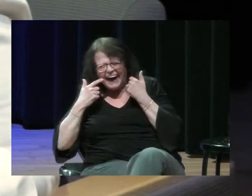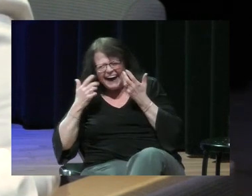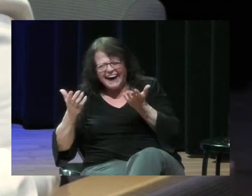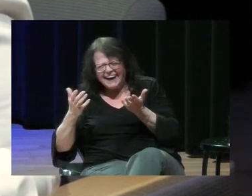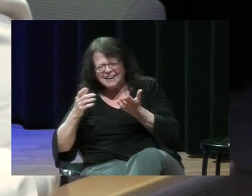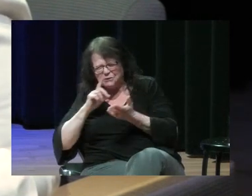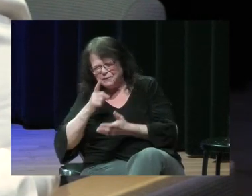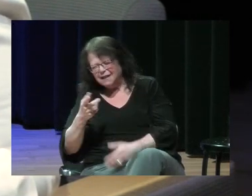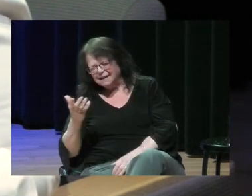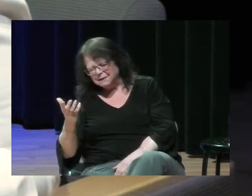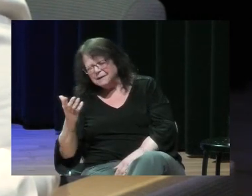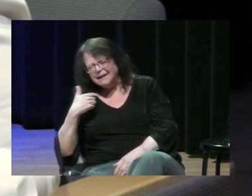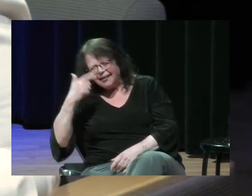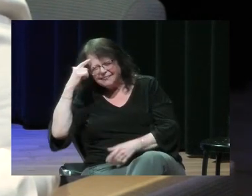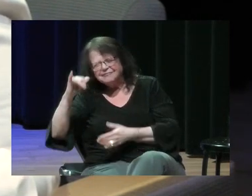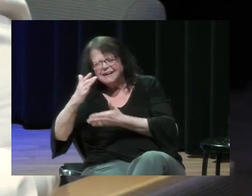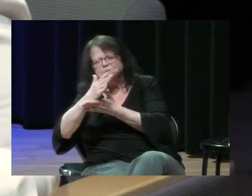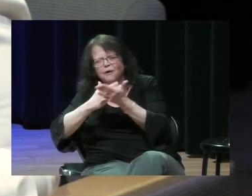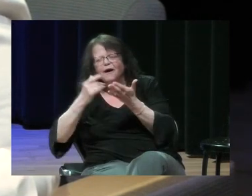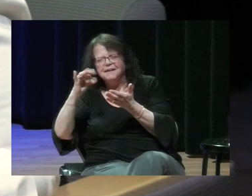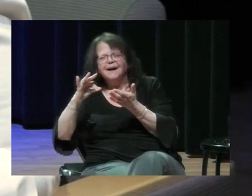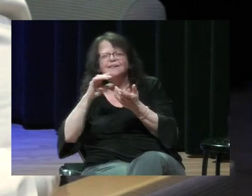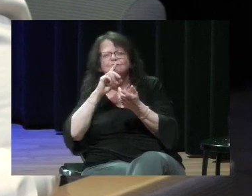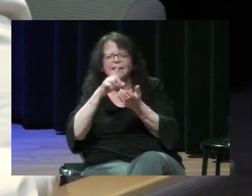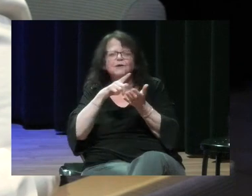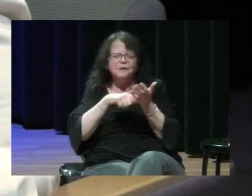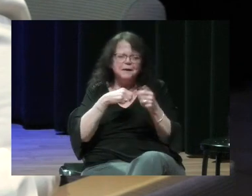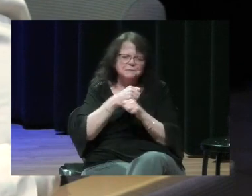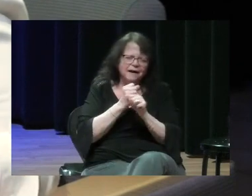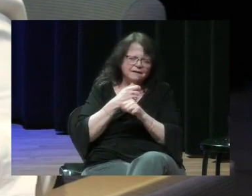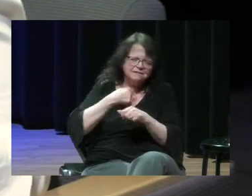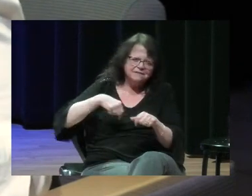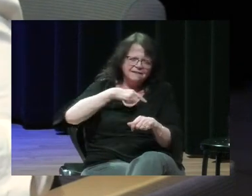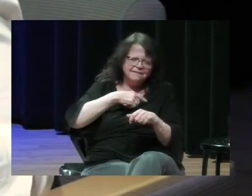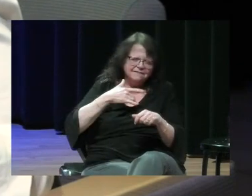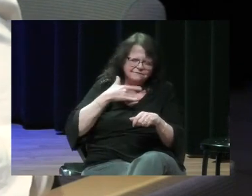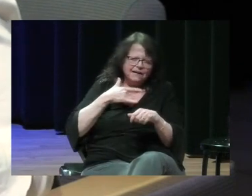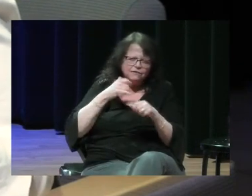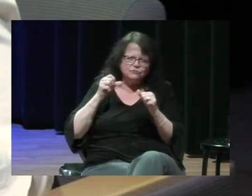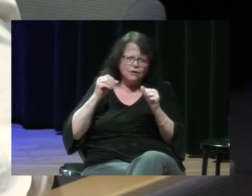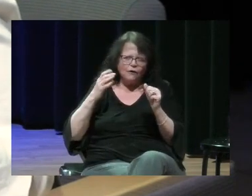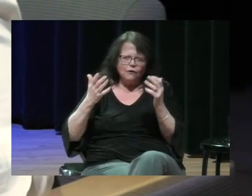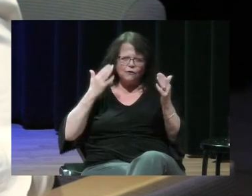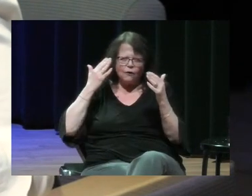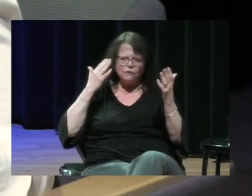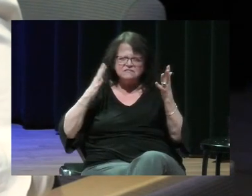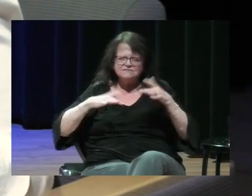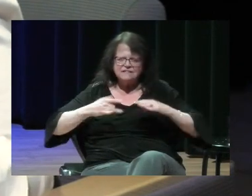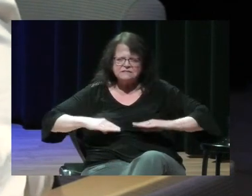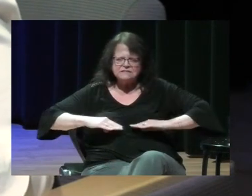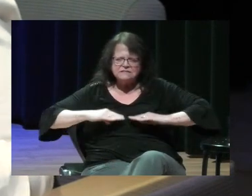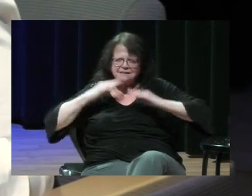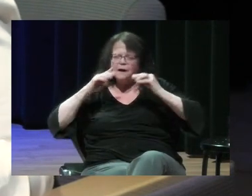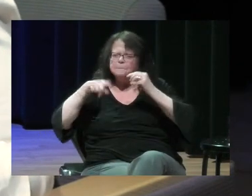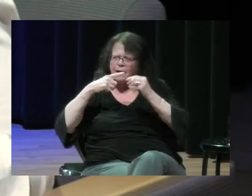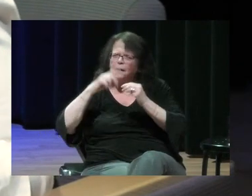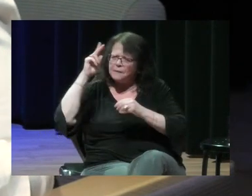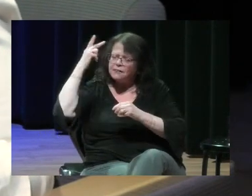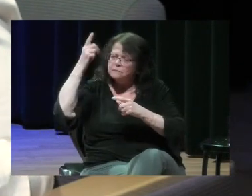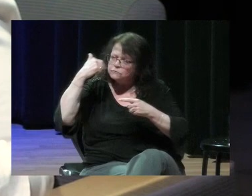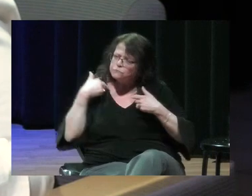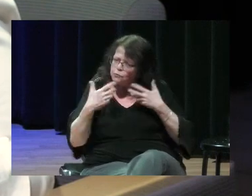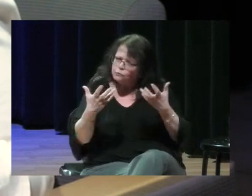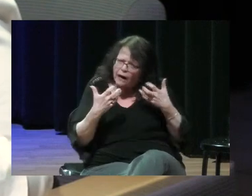And that, I think, is part of what's really making us all feel so escalated about politics right now, because we do want to have some